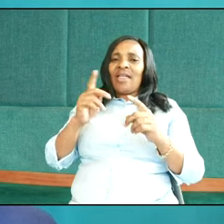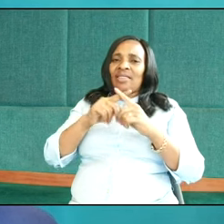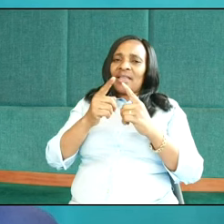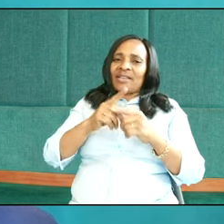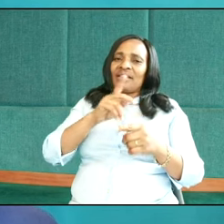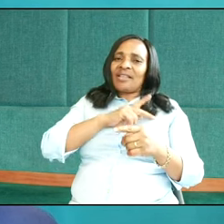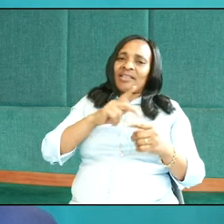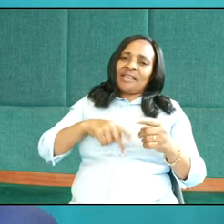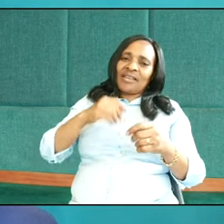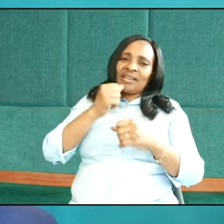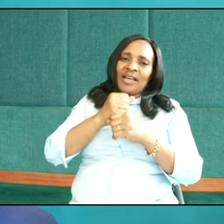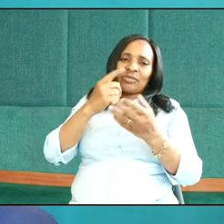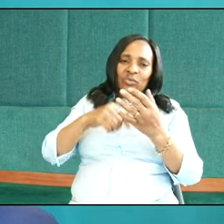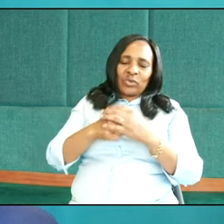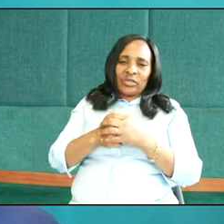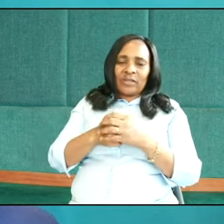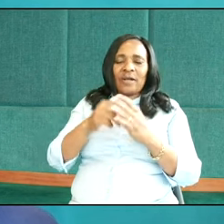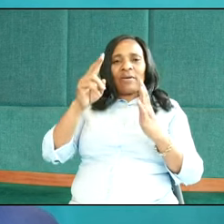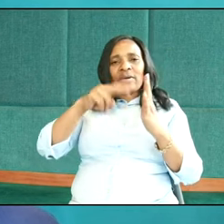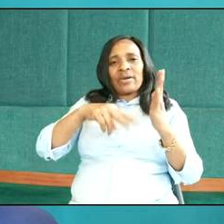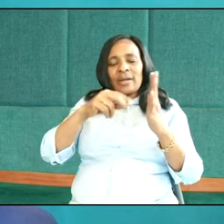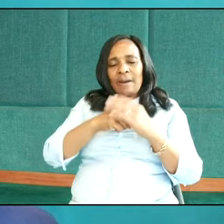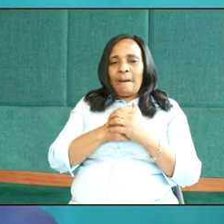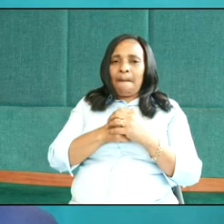the way he does. But I just wanted us to read